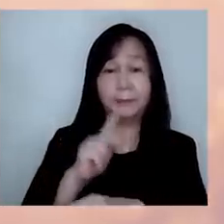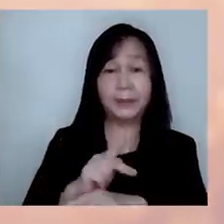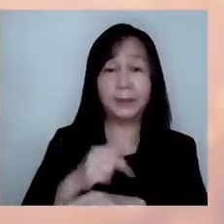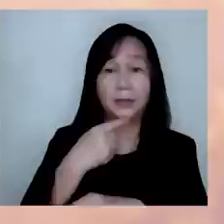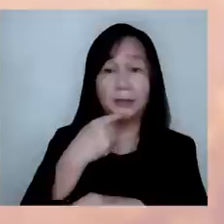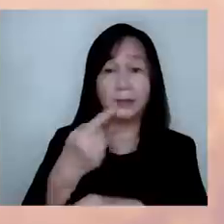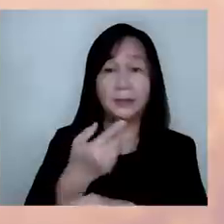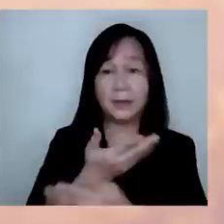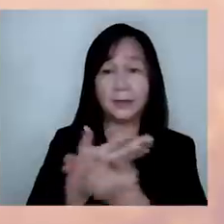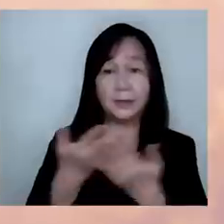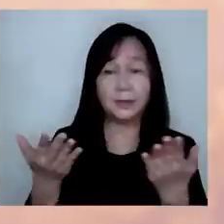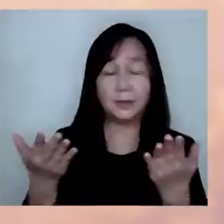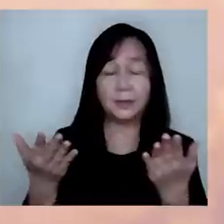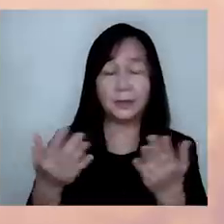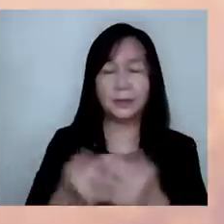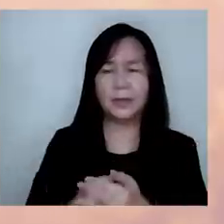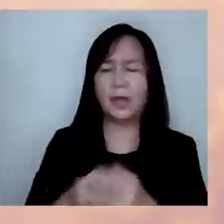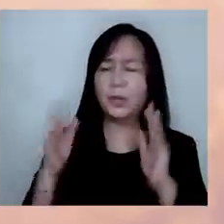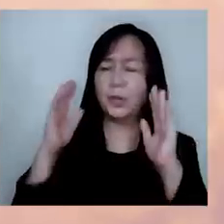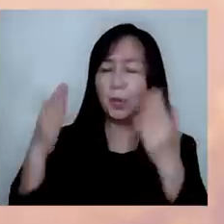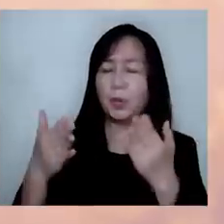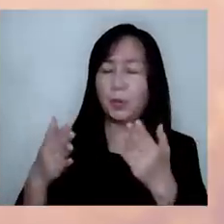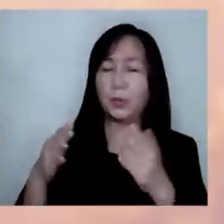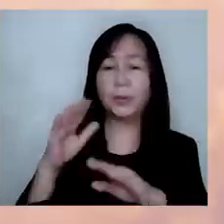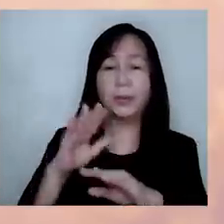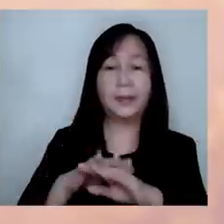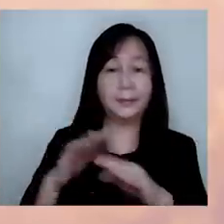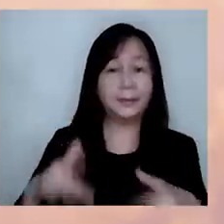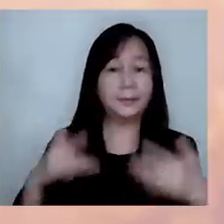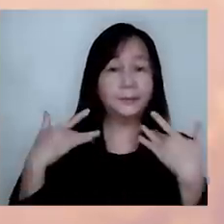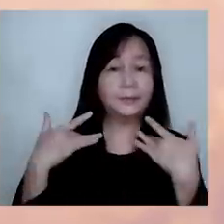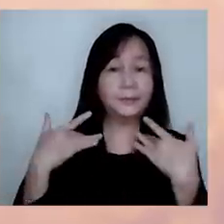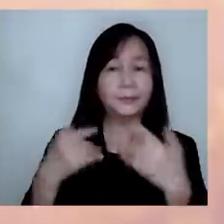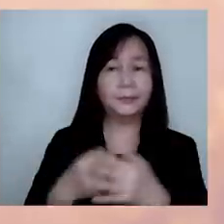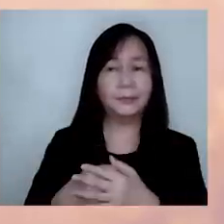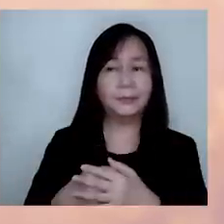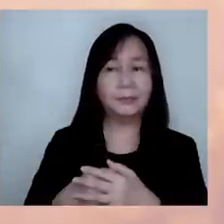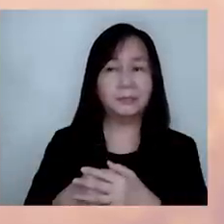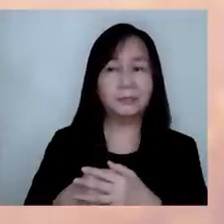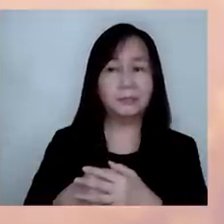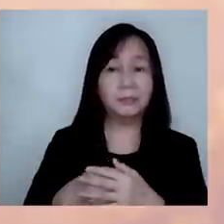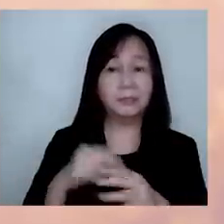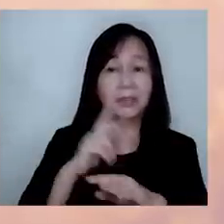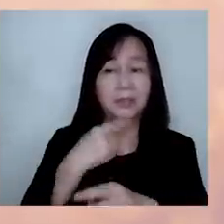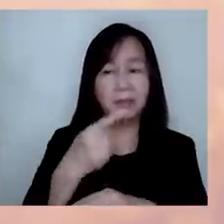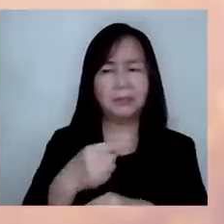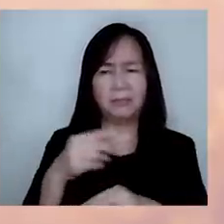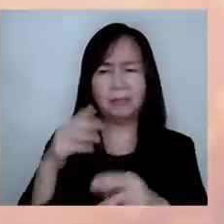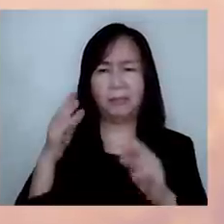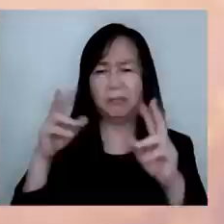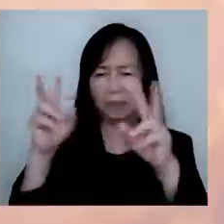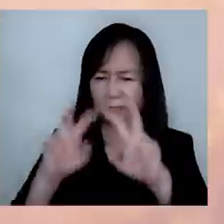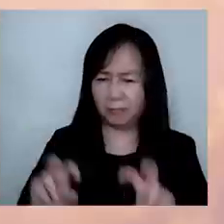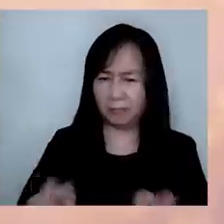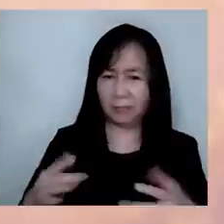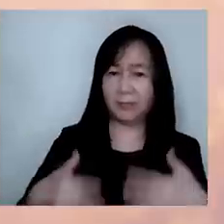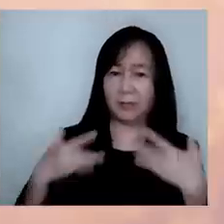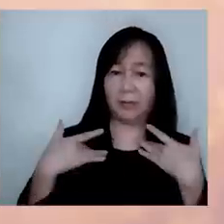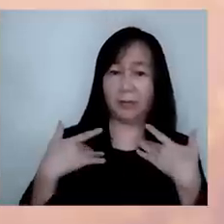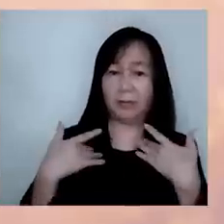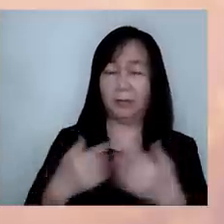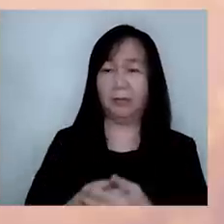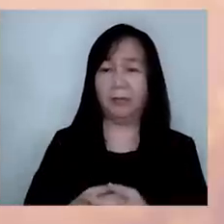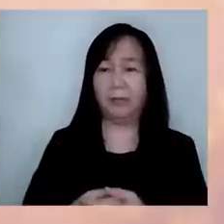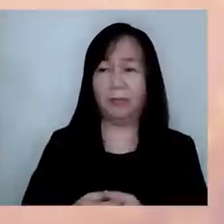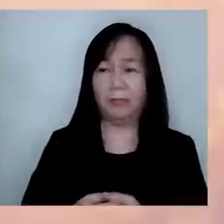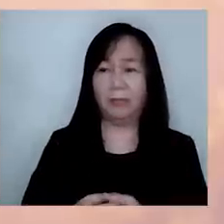at life he says look at your life You Used To Tread futile